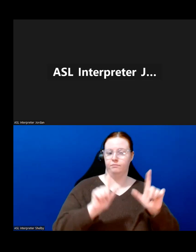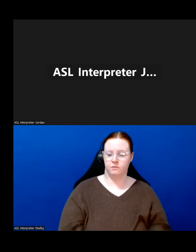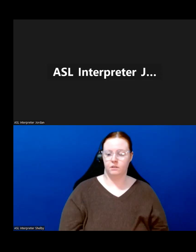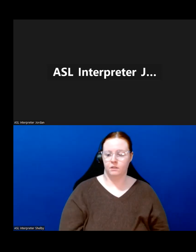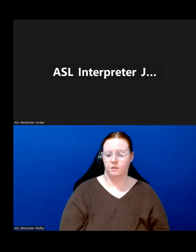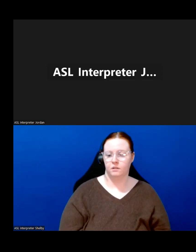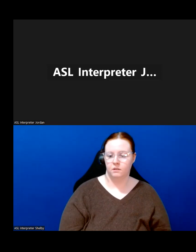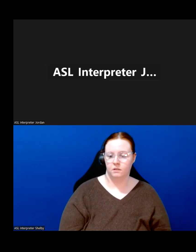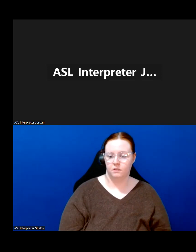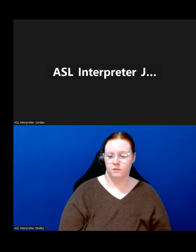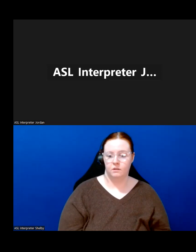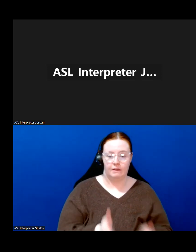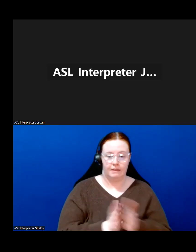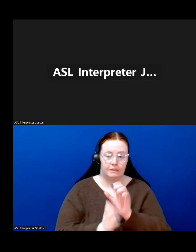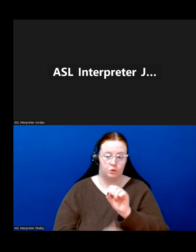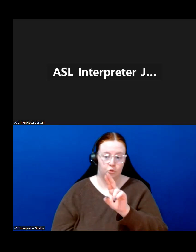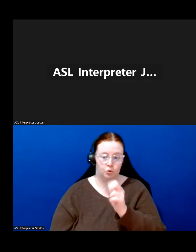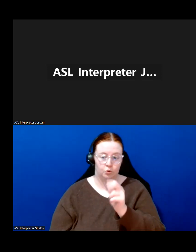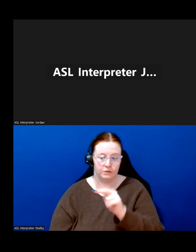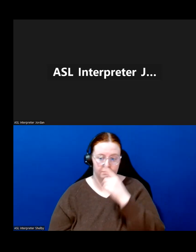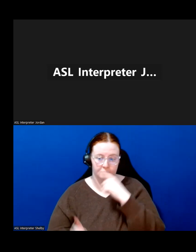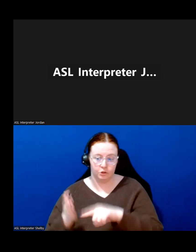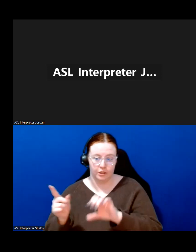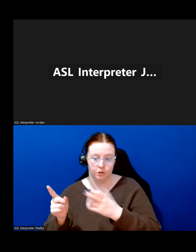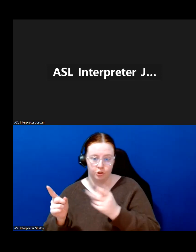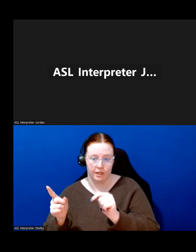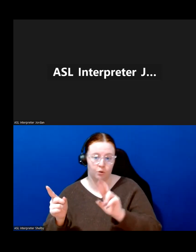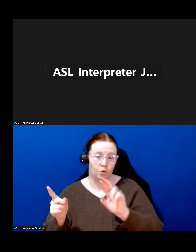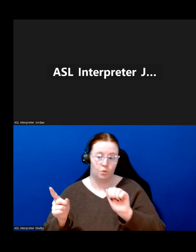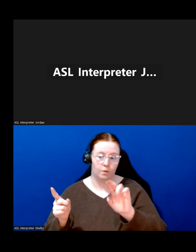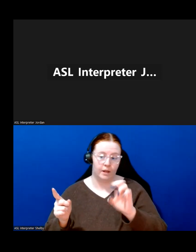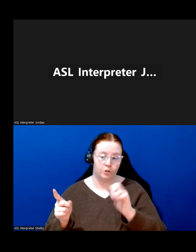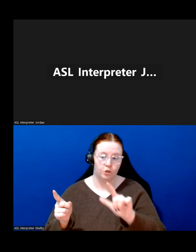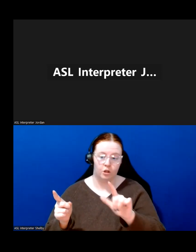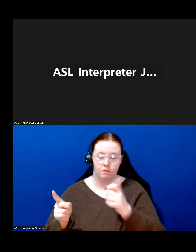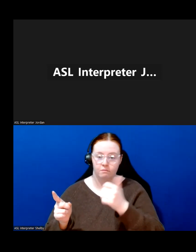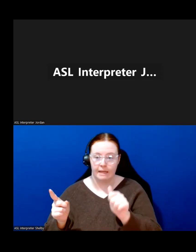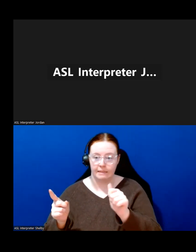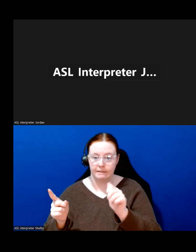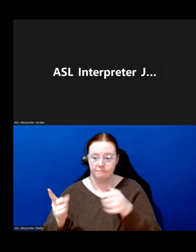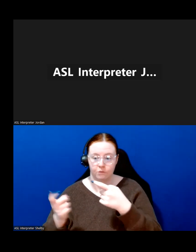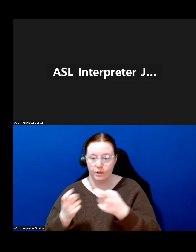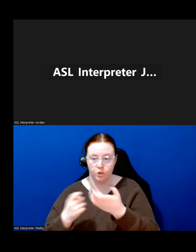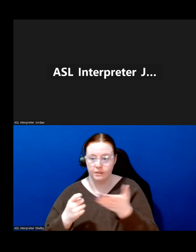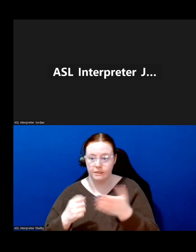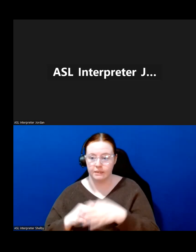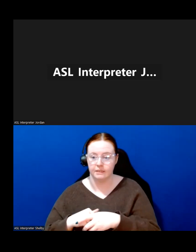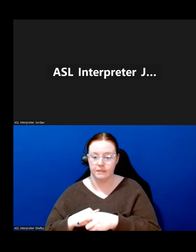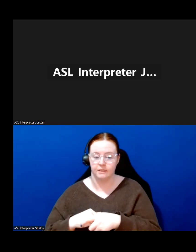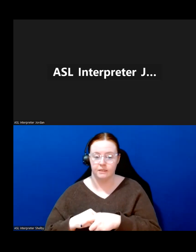So I'll ask Susan if you could just keep an eye on that, and Rachel, if there's any questions in there for us.